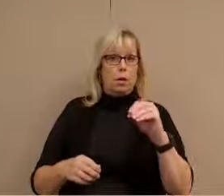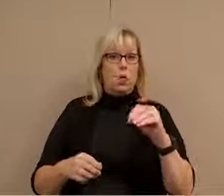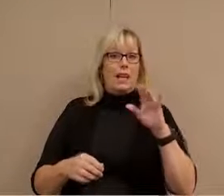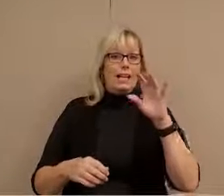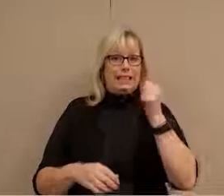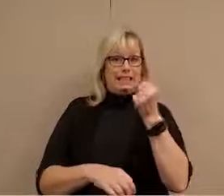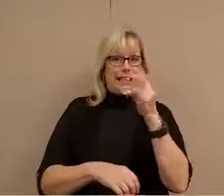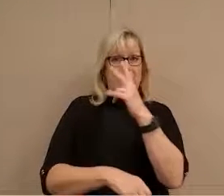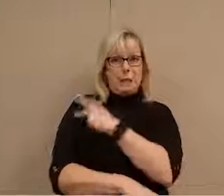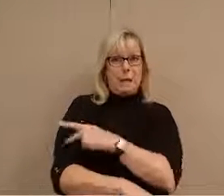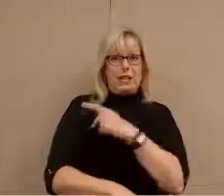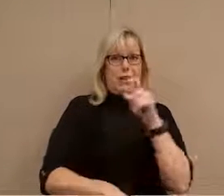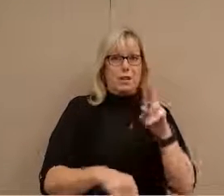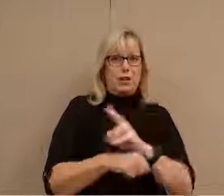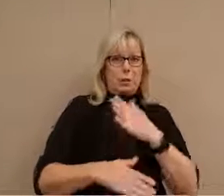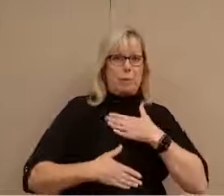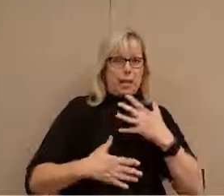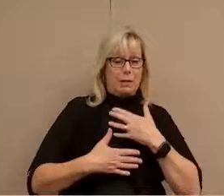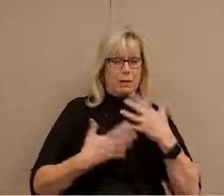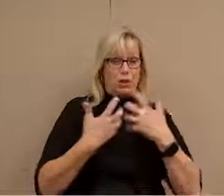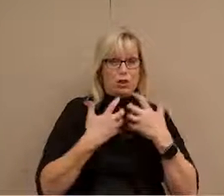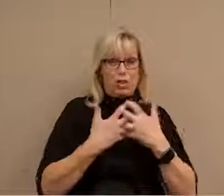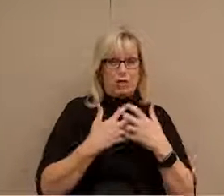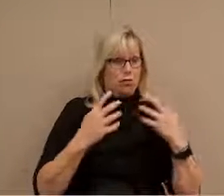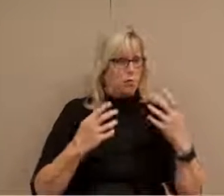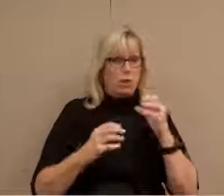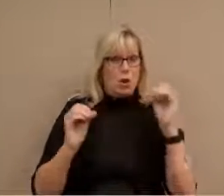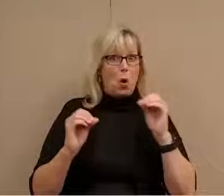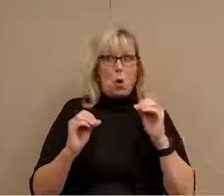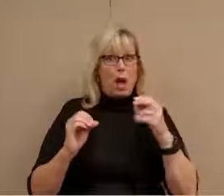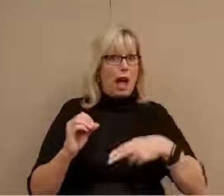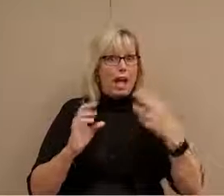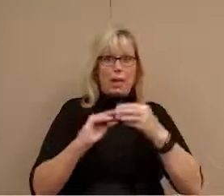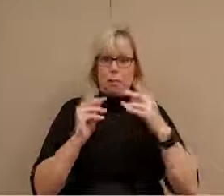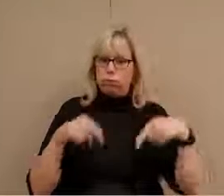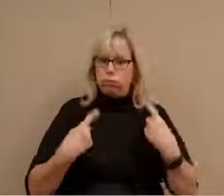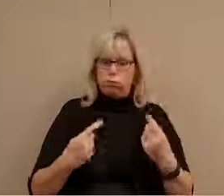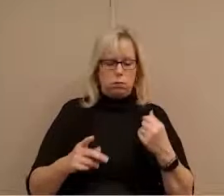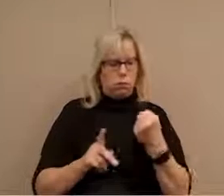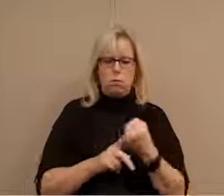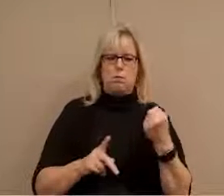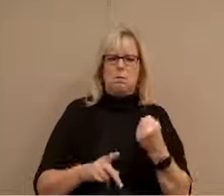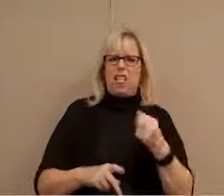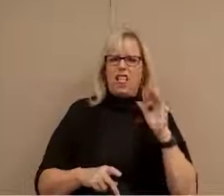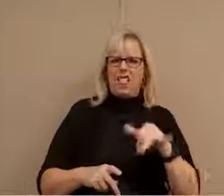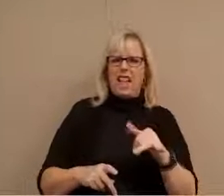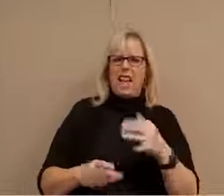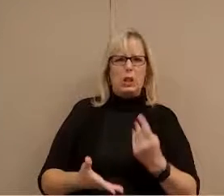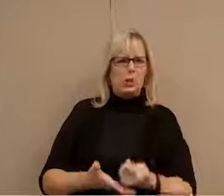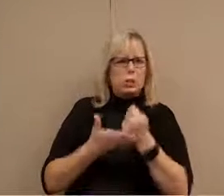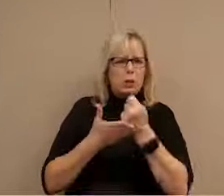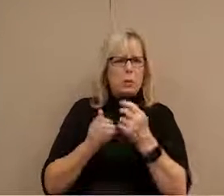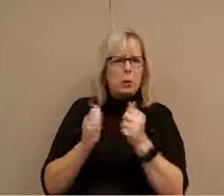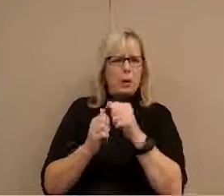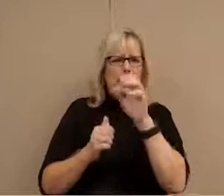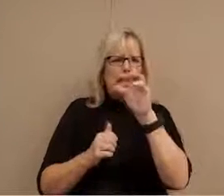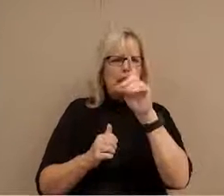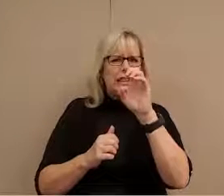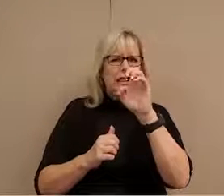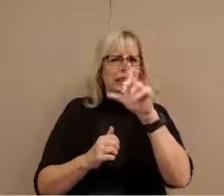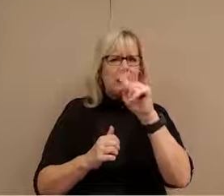ventilators. We didn't see that high number of ventilators for a while. No. Is this, has the treatment with Delta